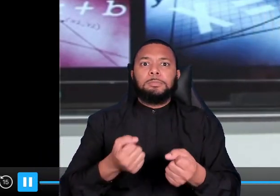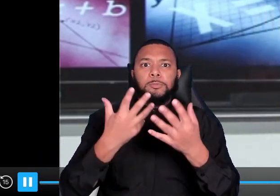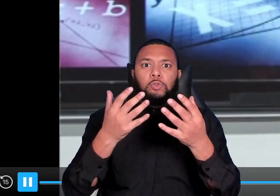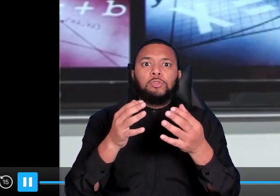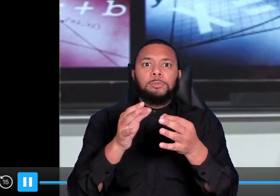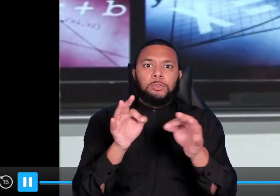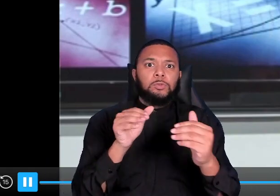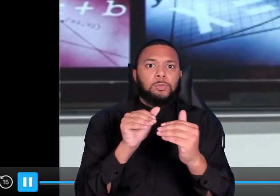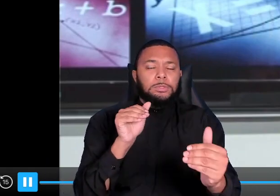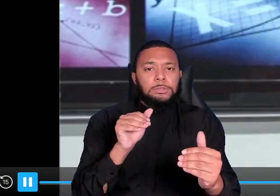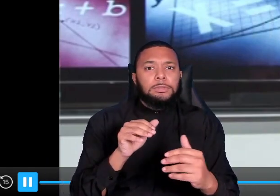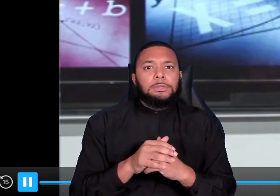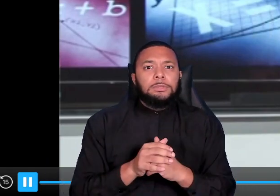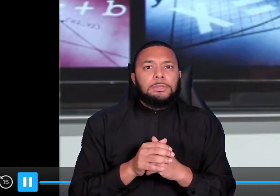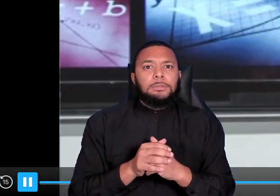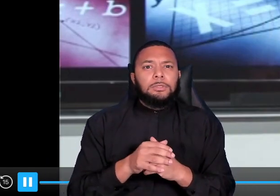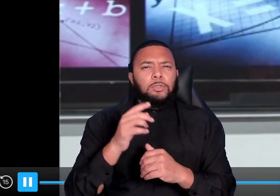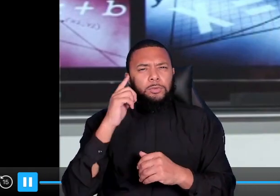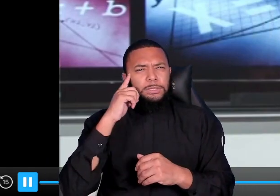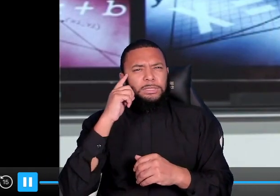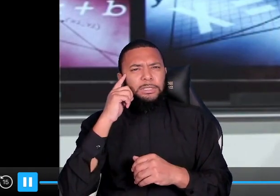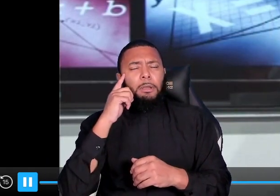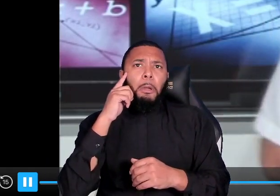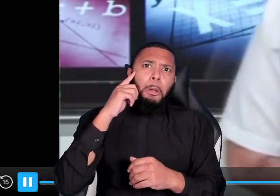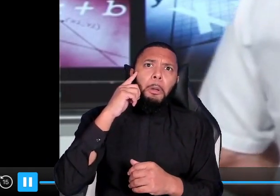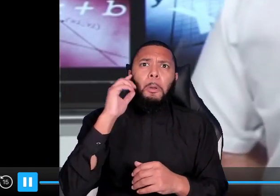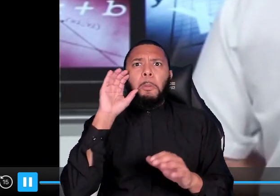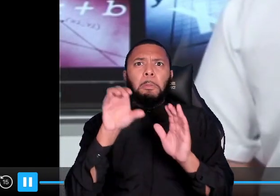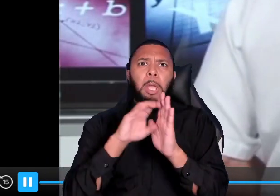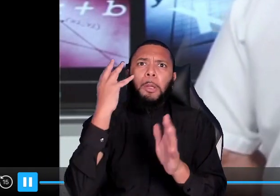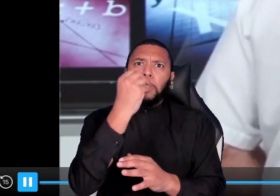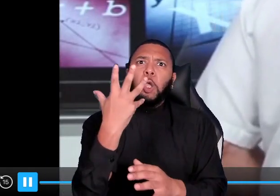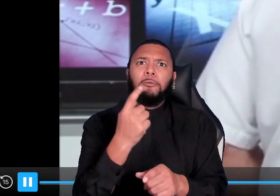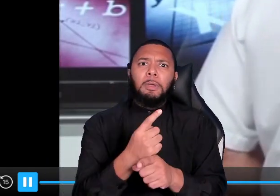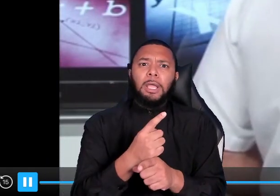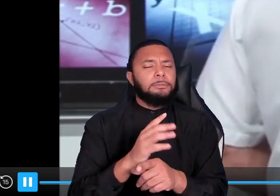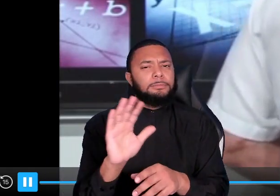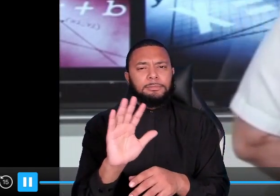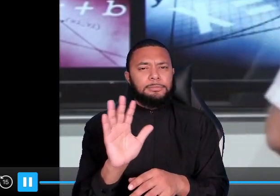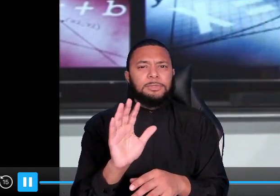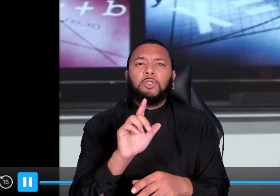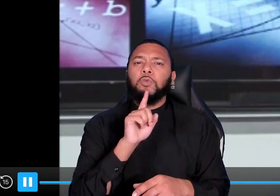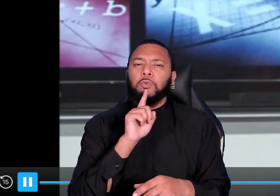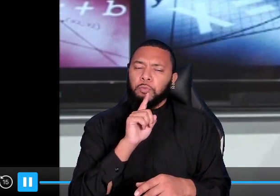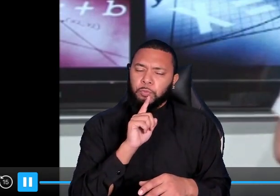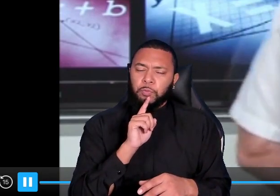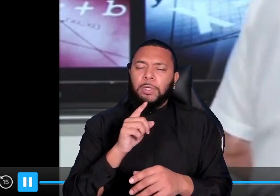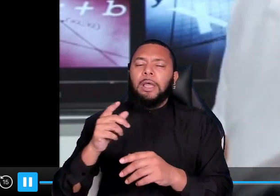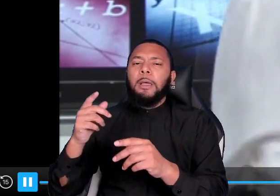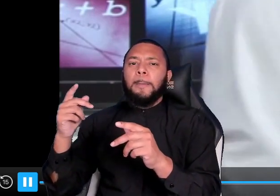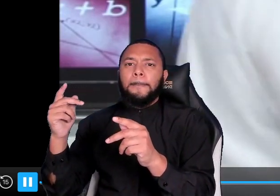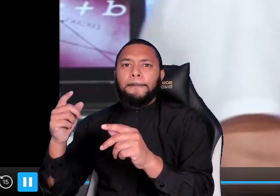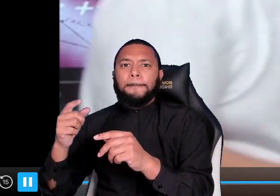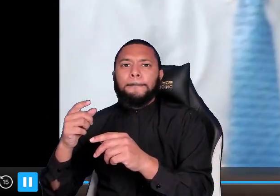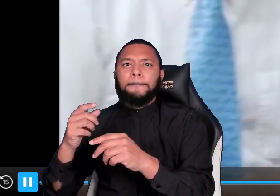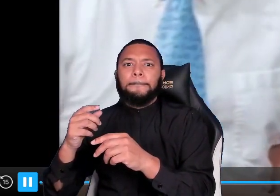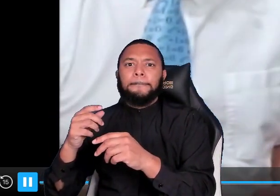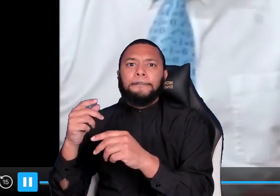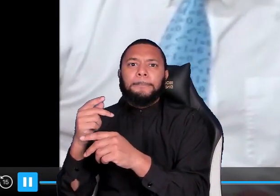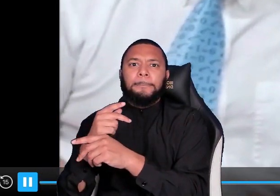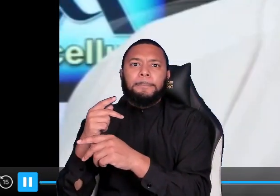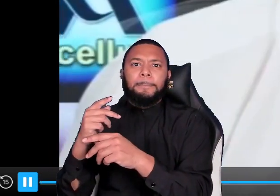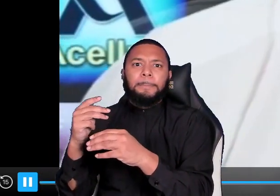it just seems like, oh, well, you're getting some pretty pictures. But there's a big branch of mathematics called linear